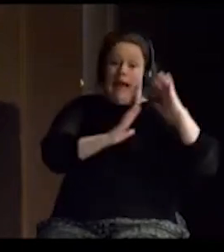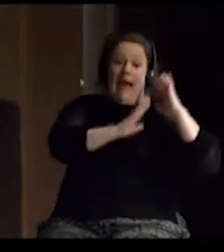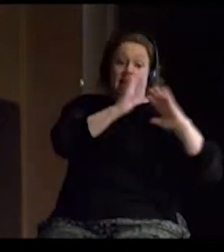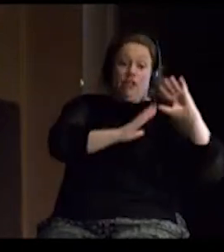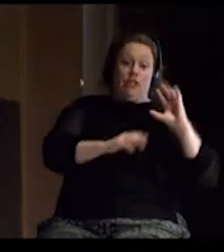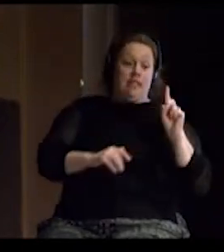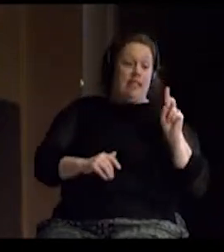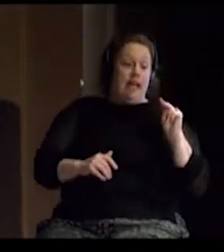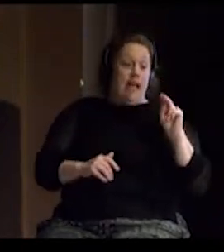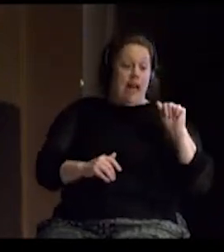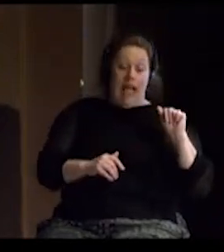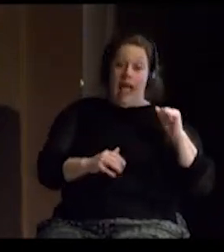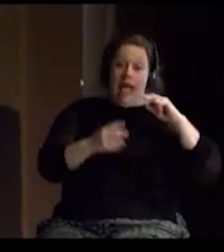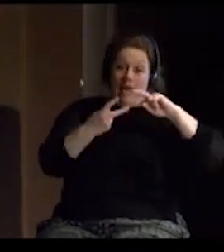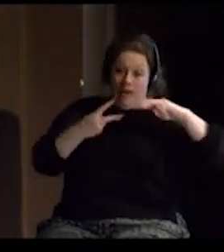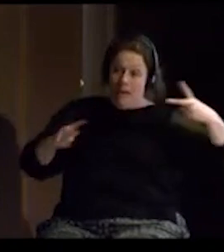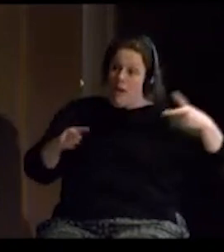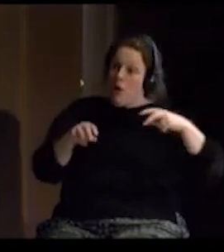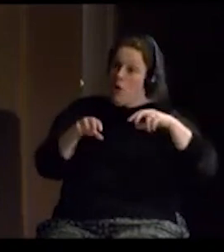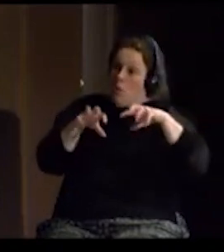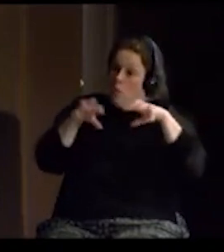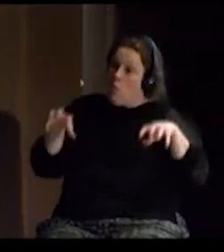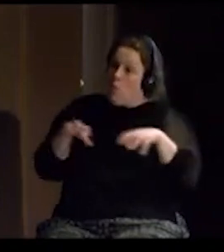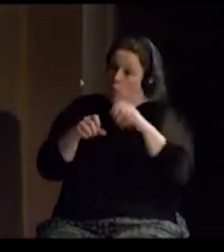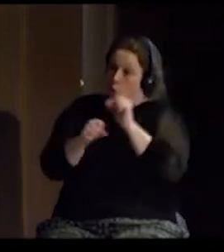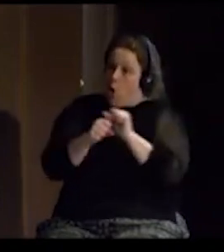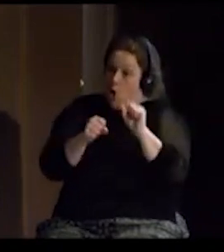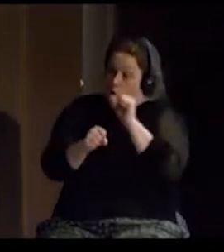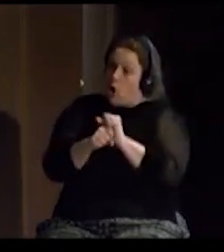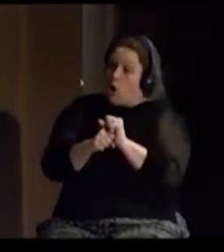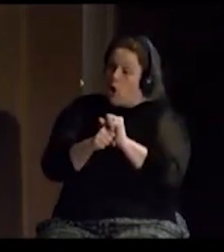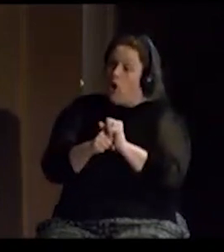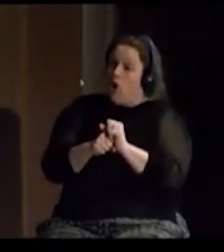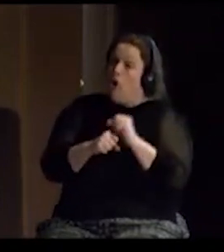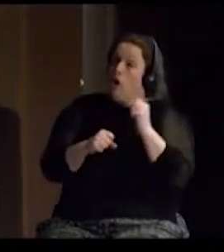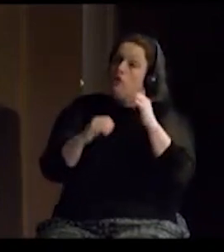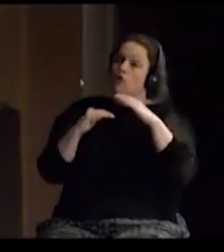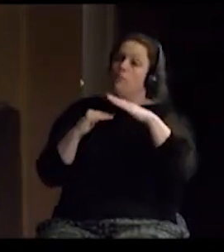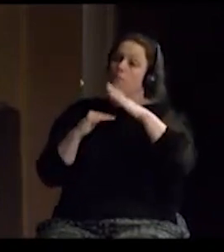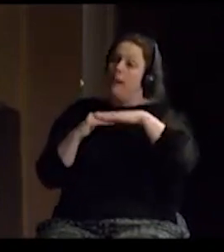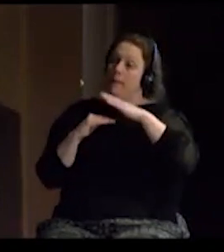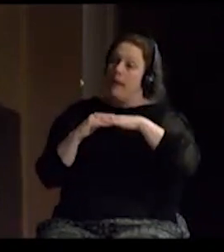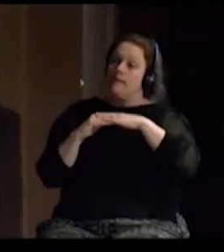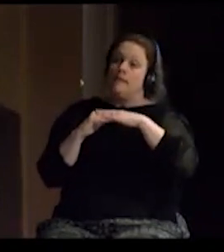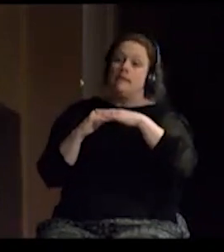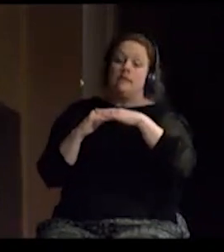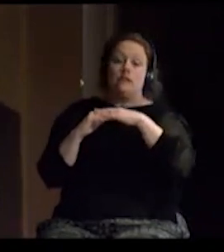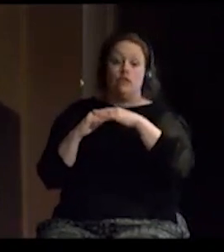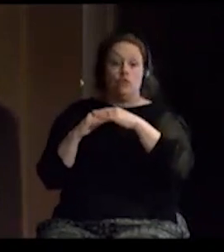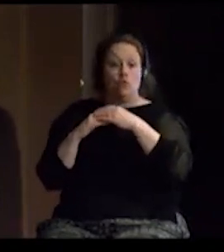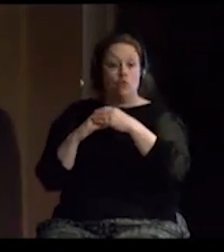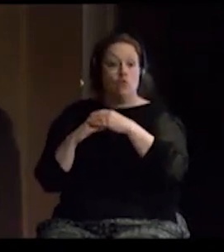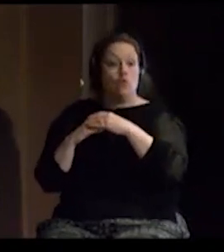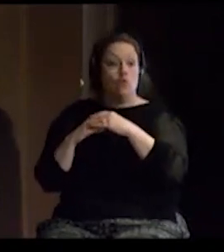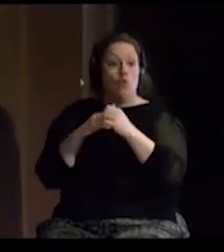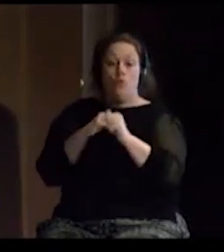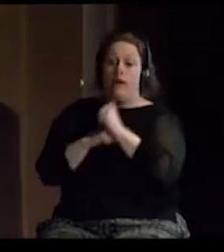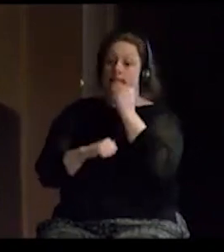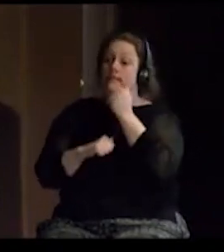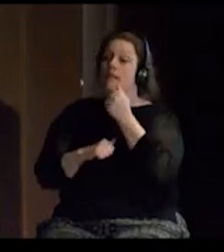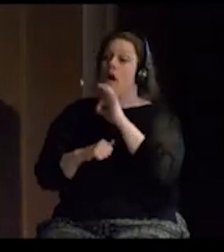in such facilities in order to minimize the risk of modern